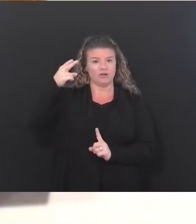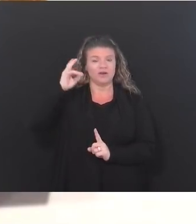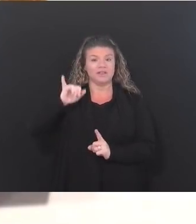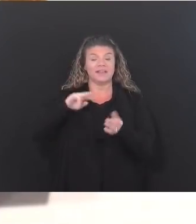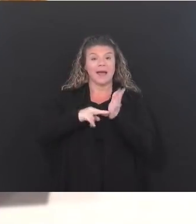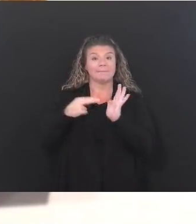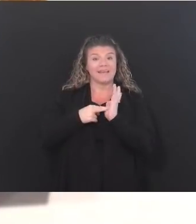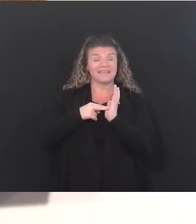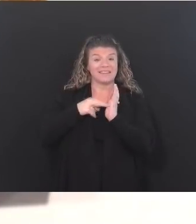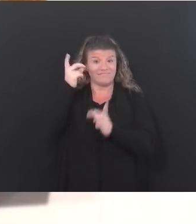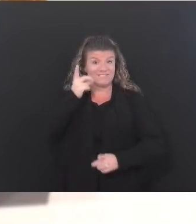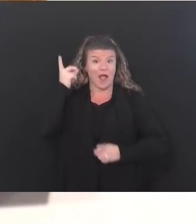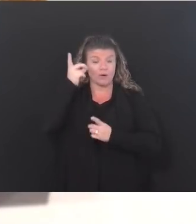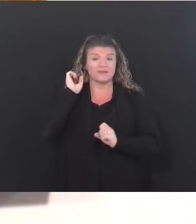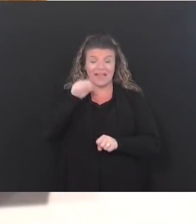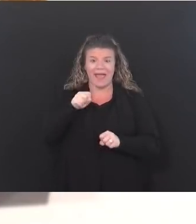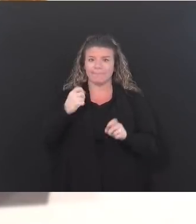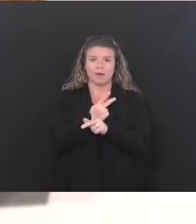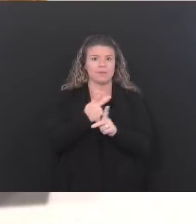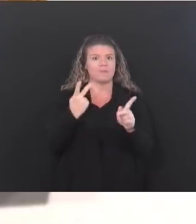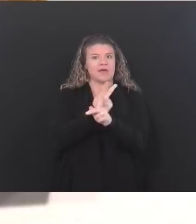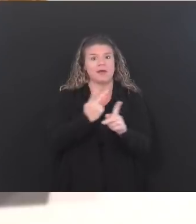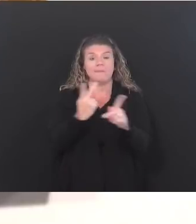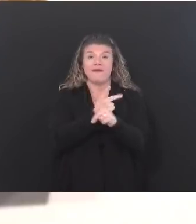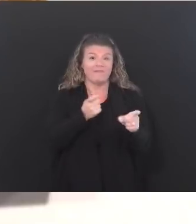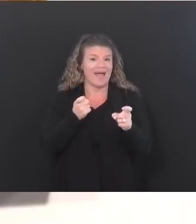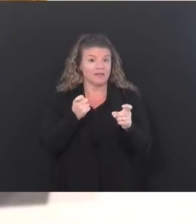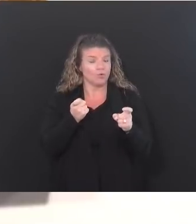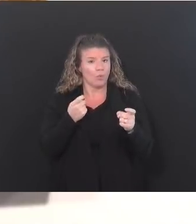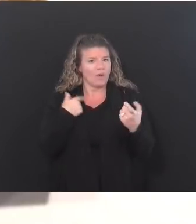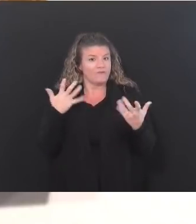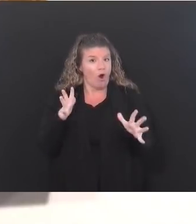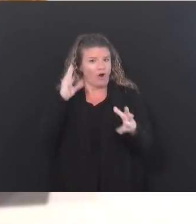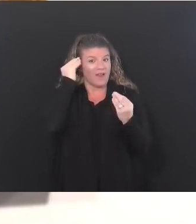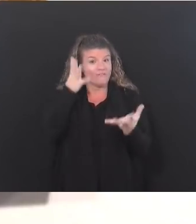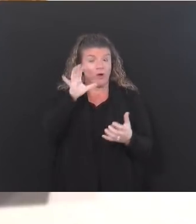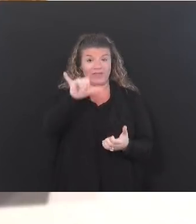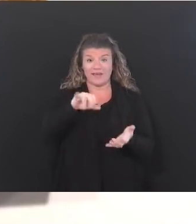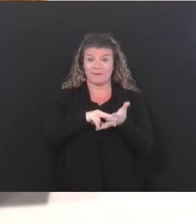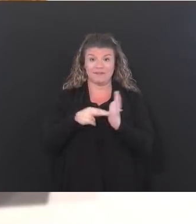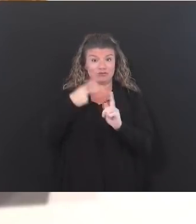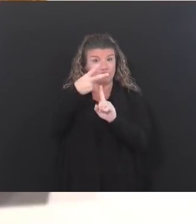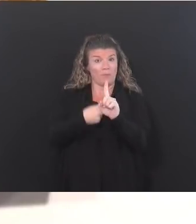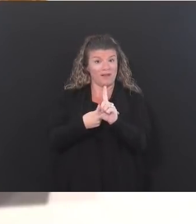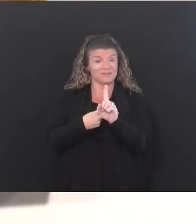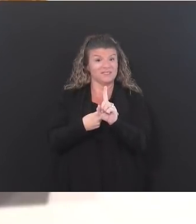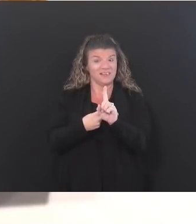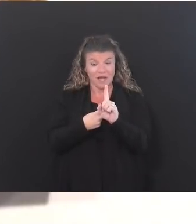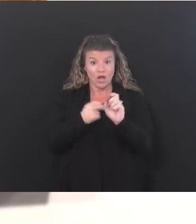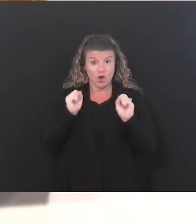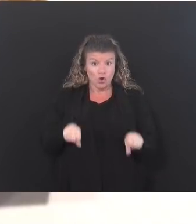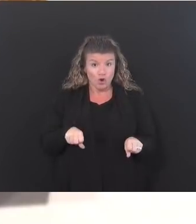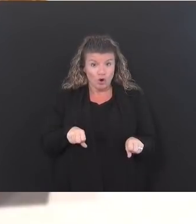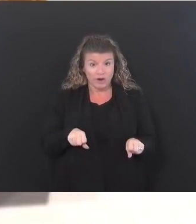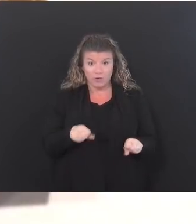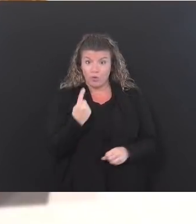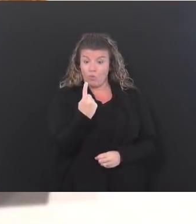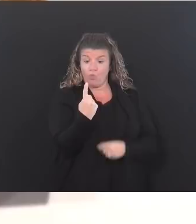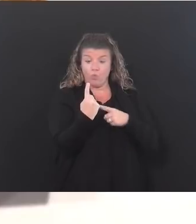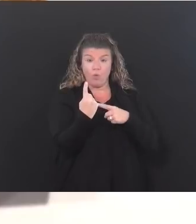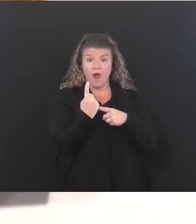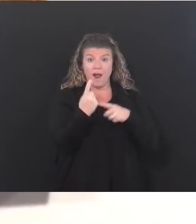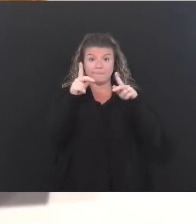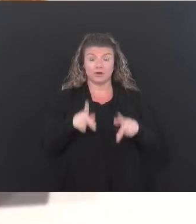can amplify very quickly. And we've talked about that in 2 months, one person with the